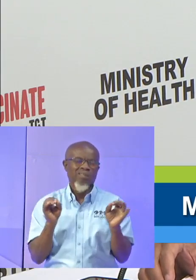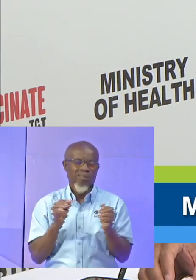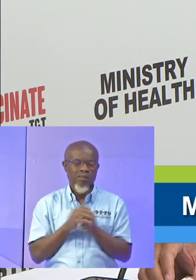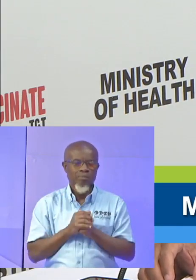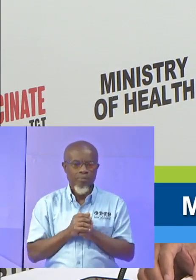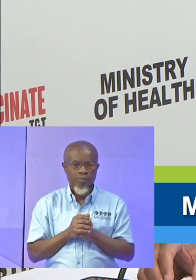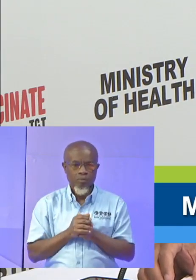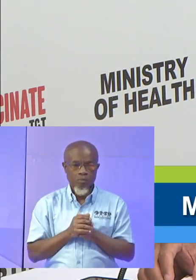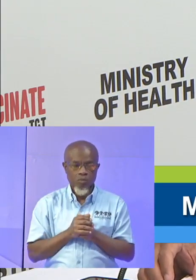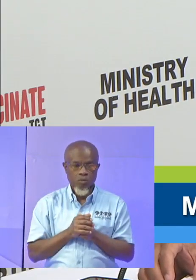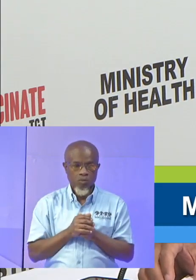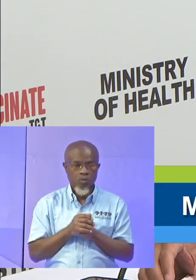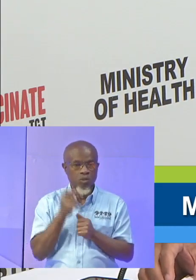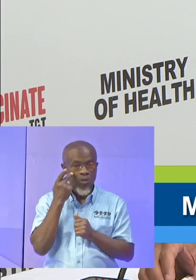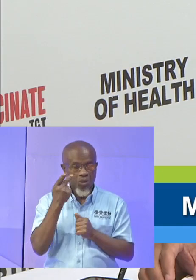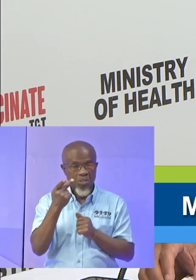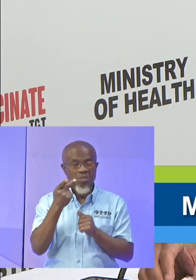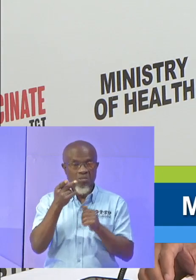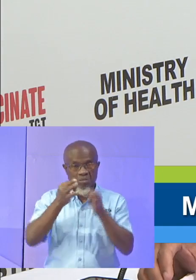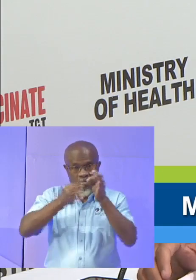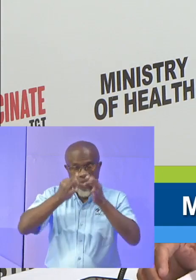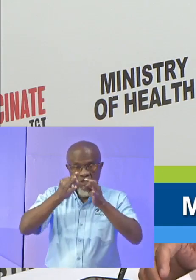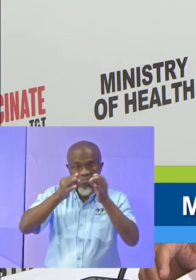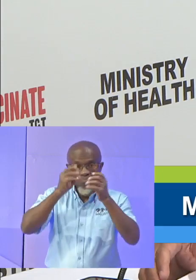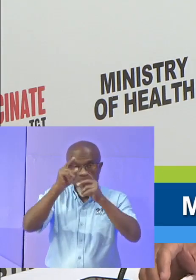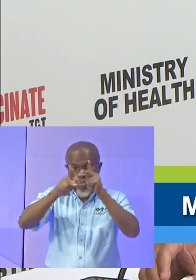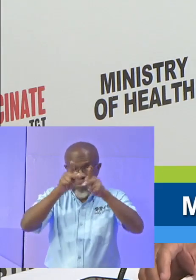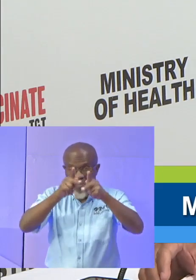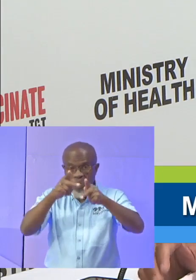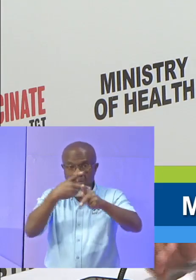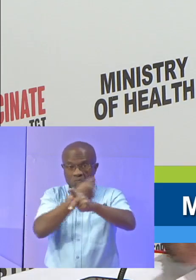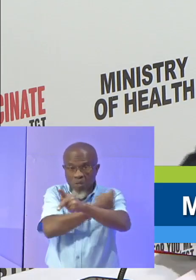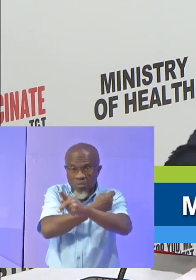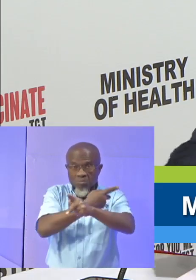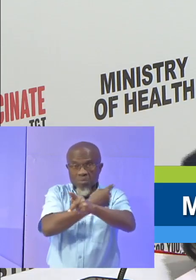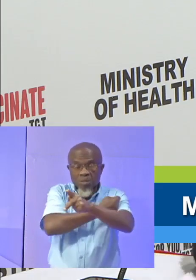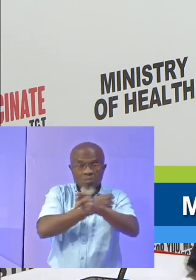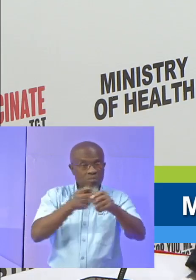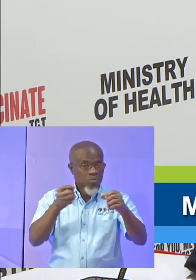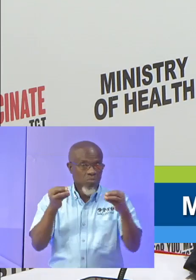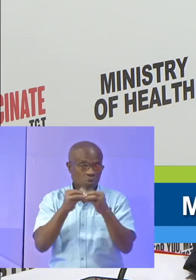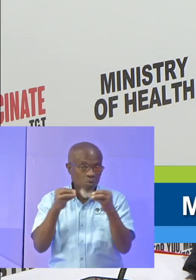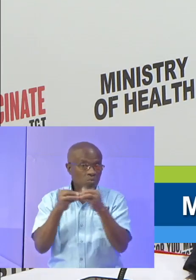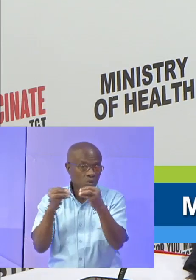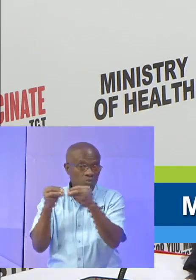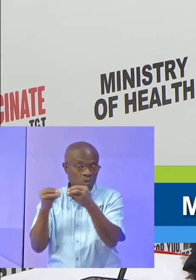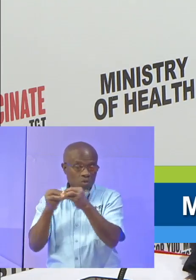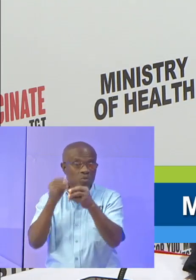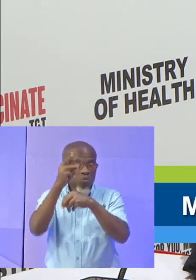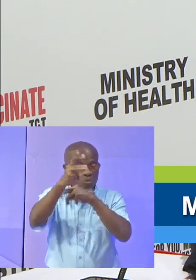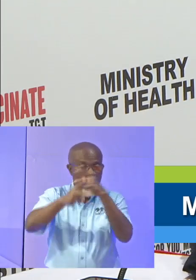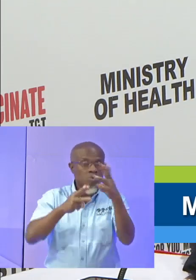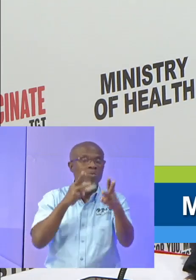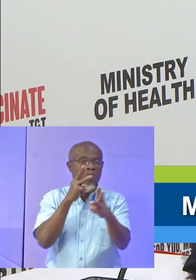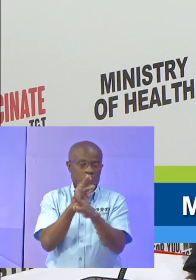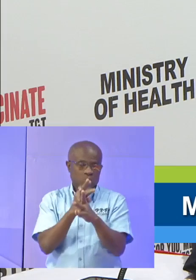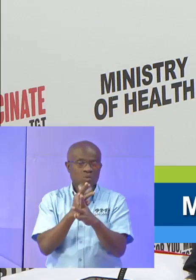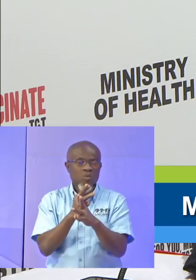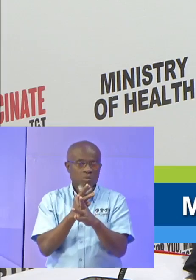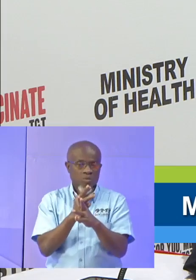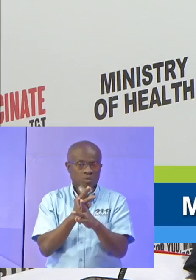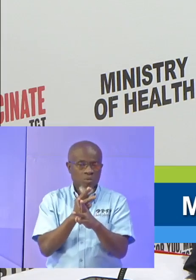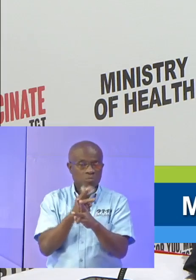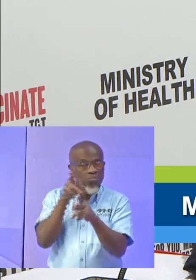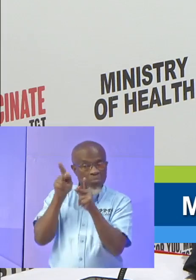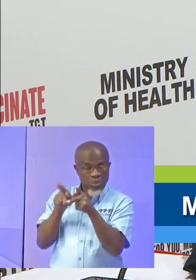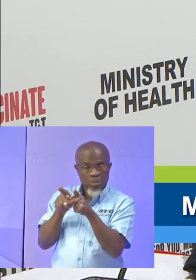least allow us to be in a situation where the majority of persons may continue to be infected, but their symptoms will be